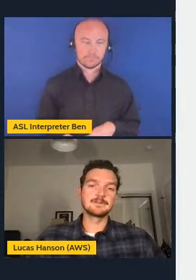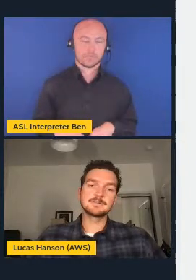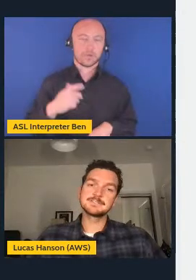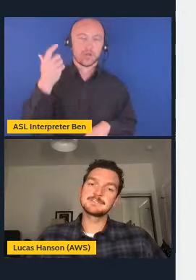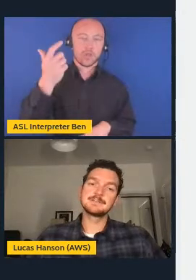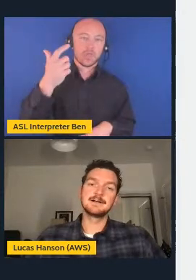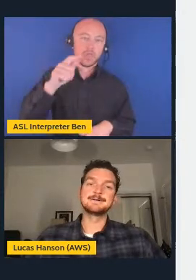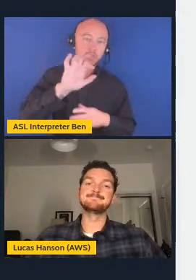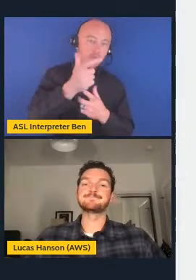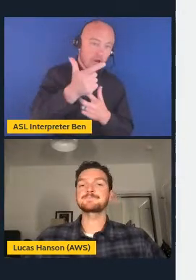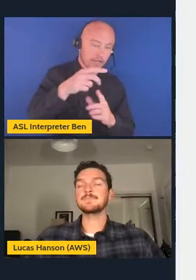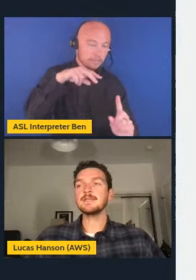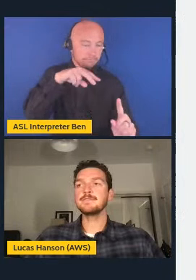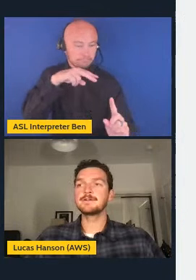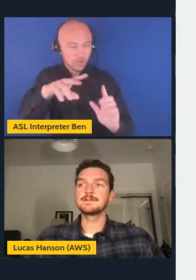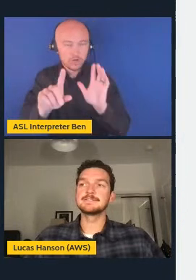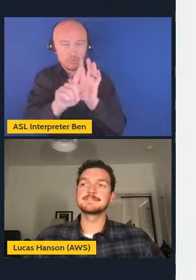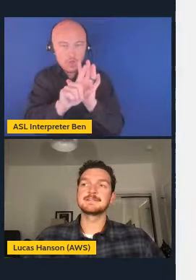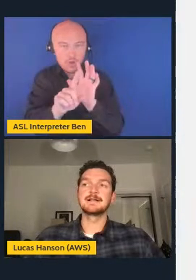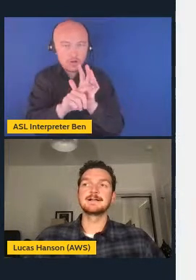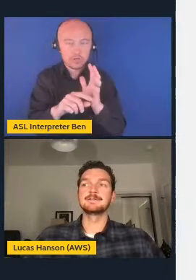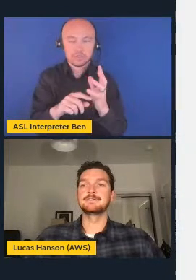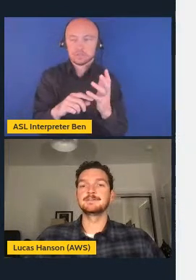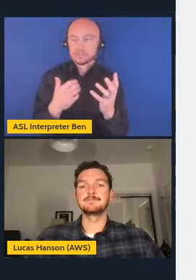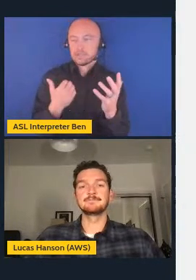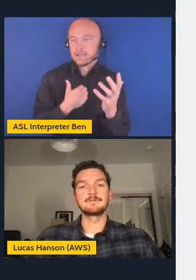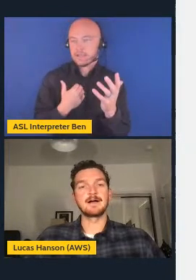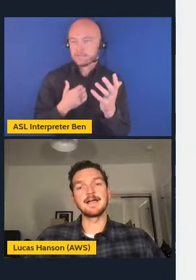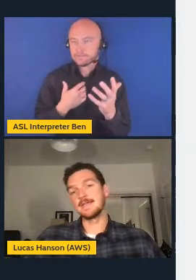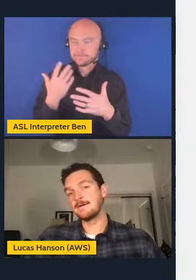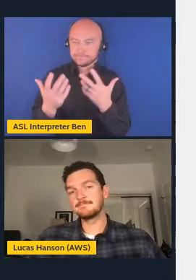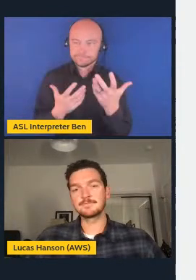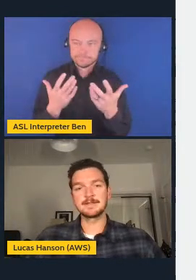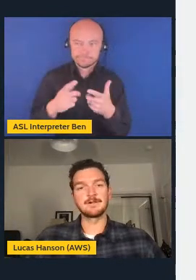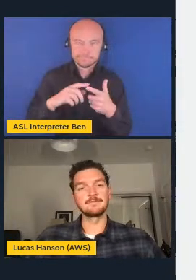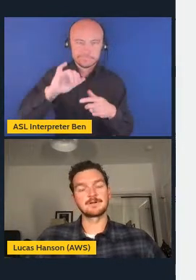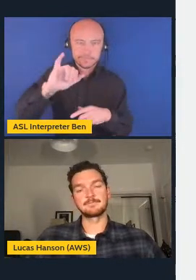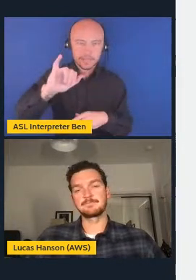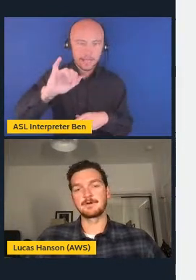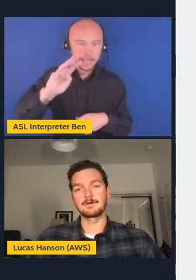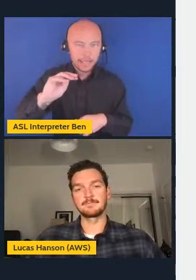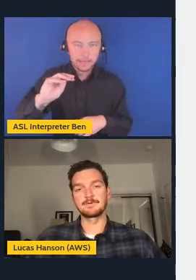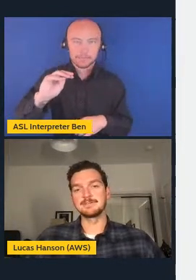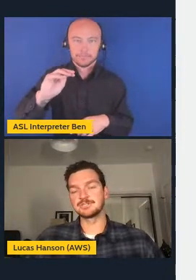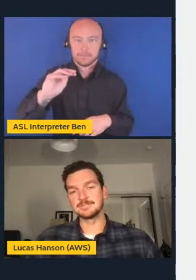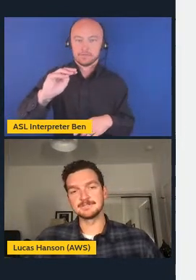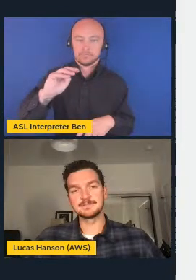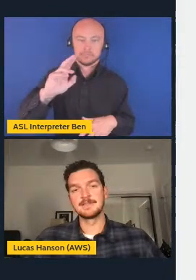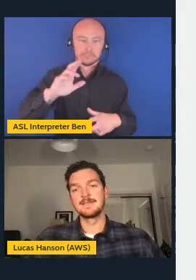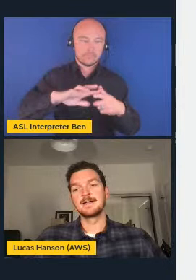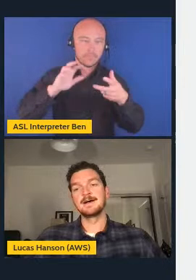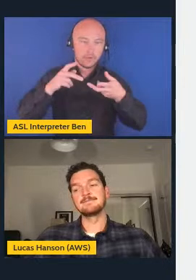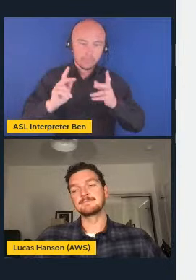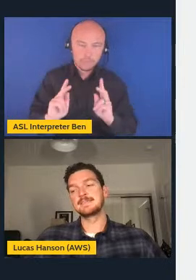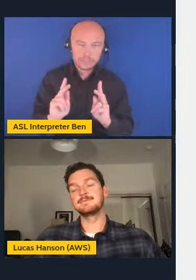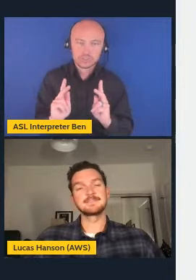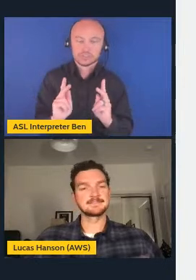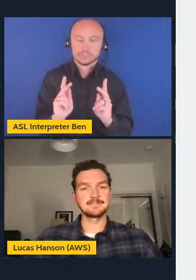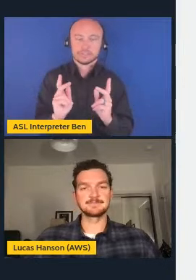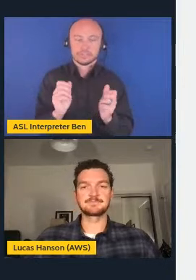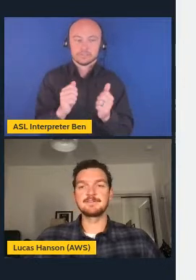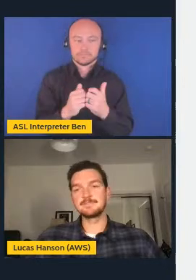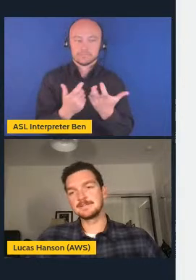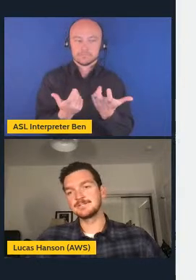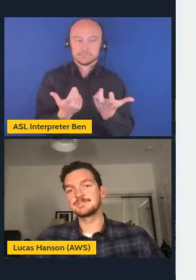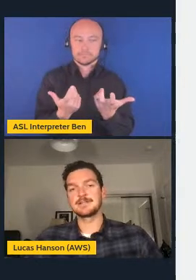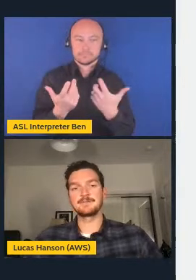monitoring, alerts. There is, IAM, right? All of our permissions, keeping things